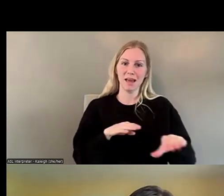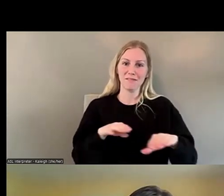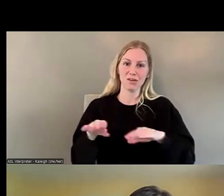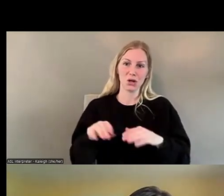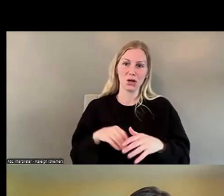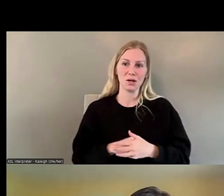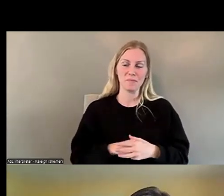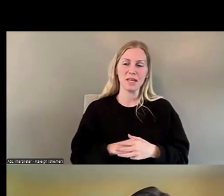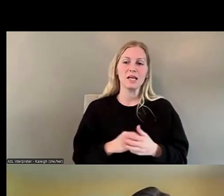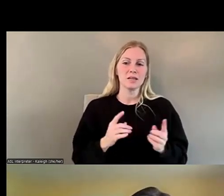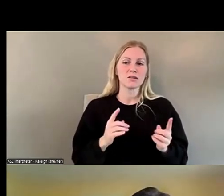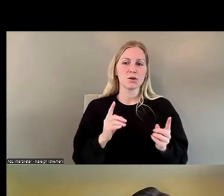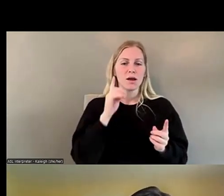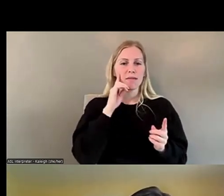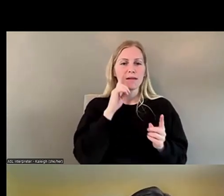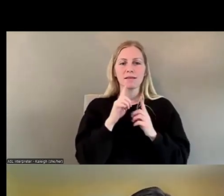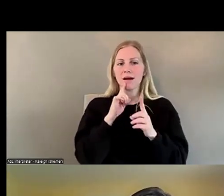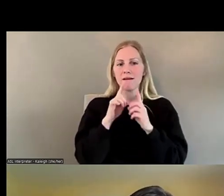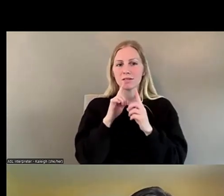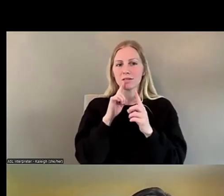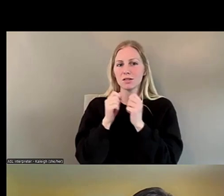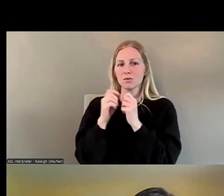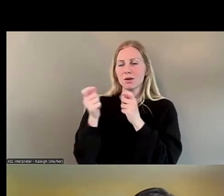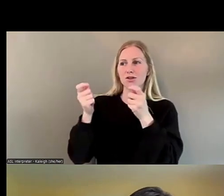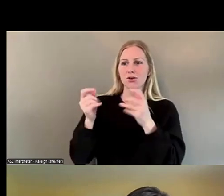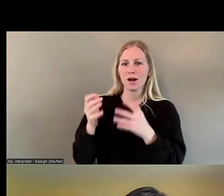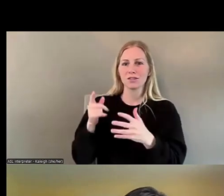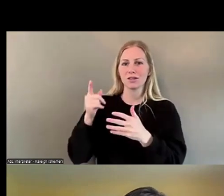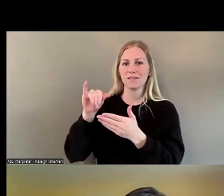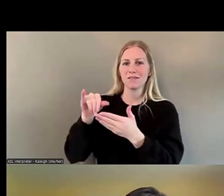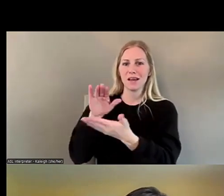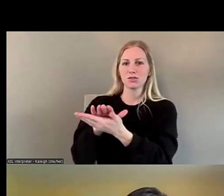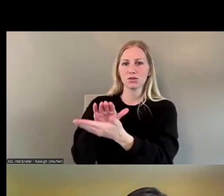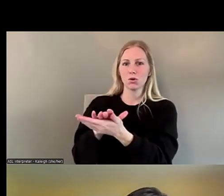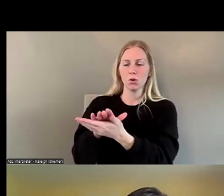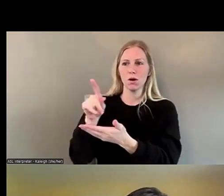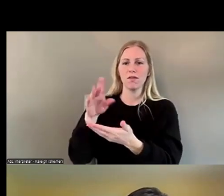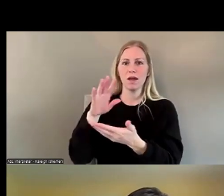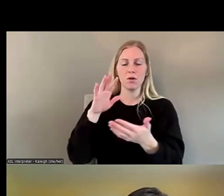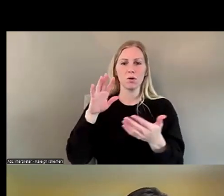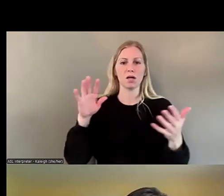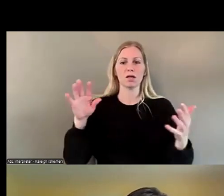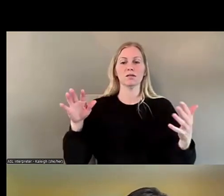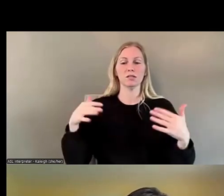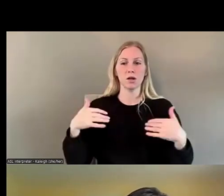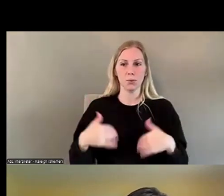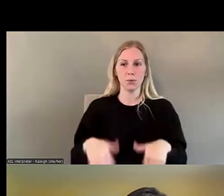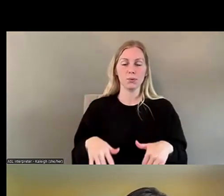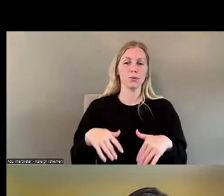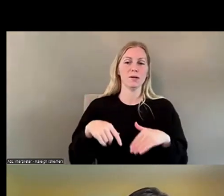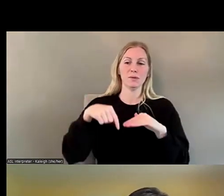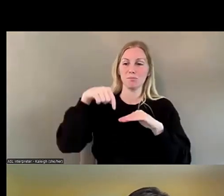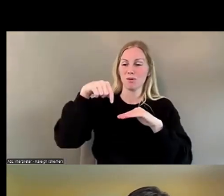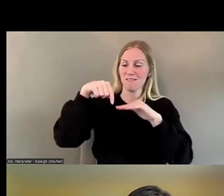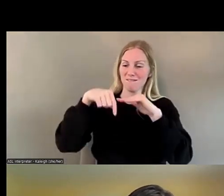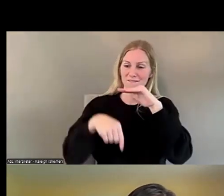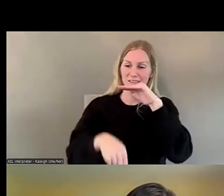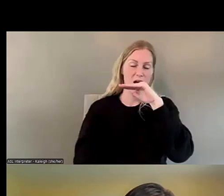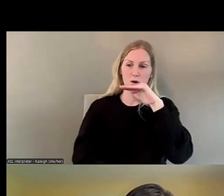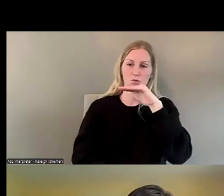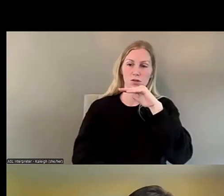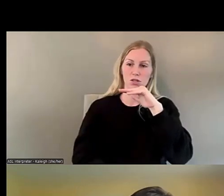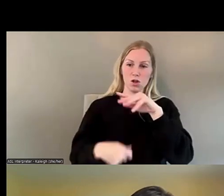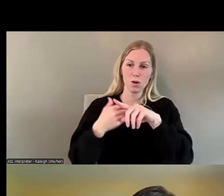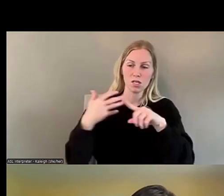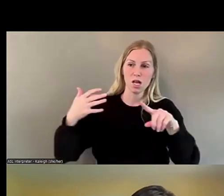the conversation we had with the director of that school was profound in the level at which I think they understood that